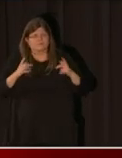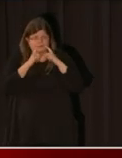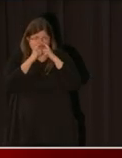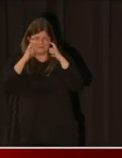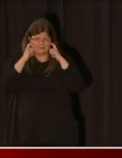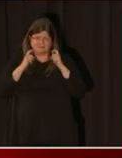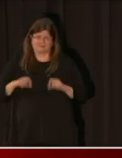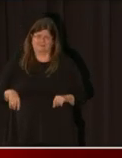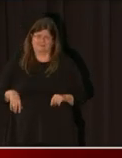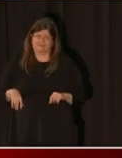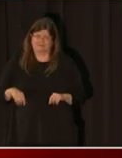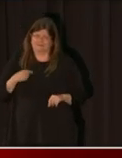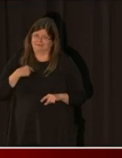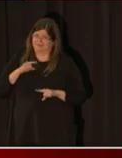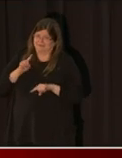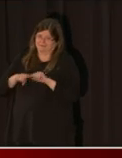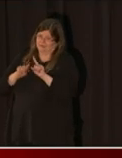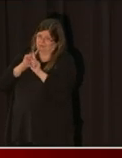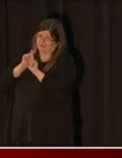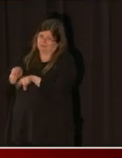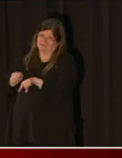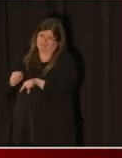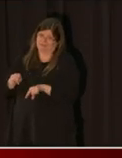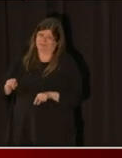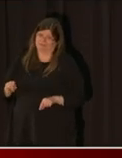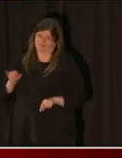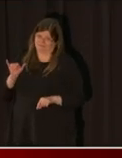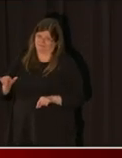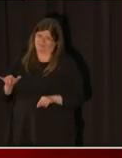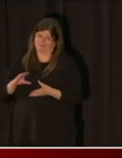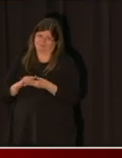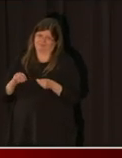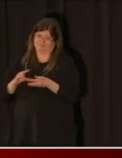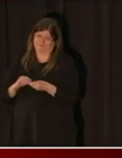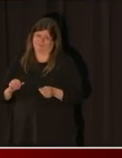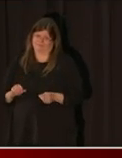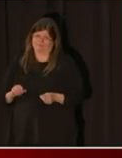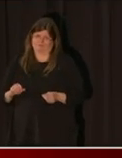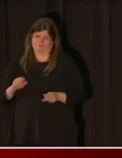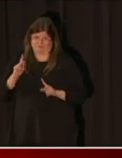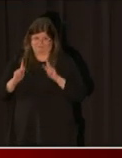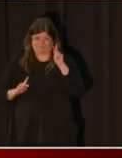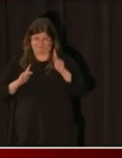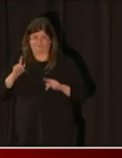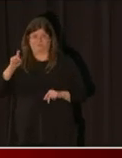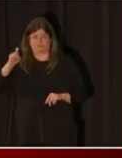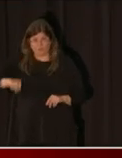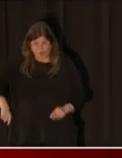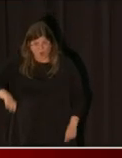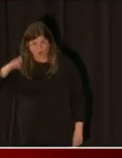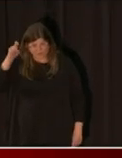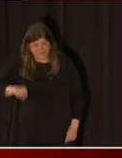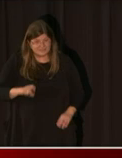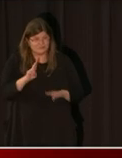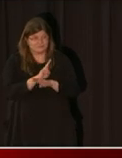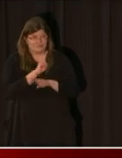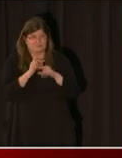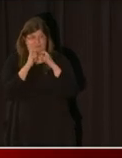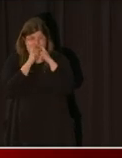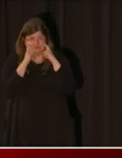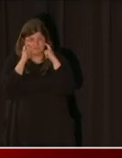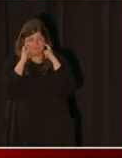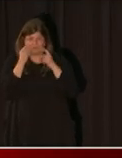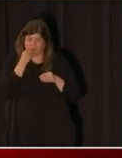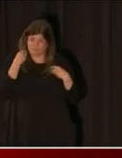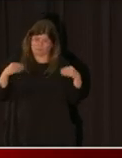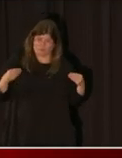to an anecdotal report, Sam. People are supposed to wear masks. Right. The grocery stores are supposed to